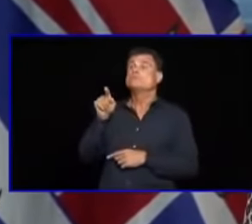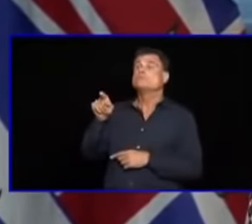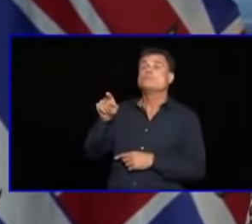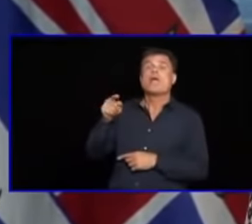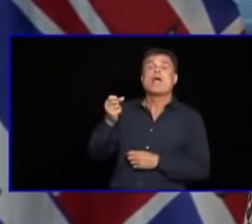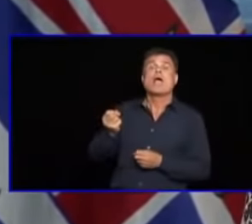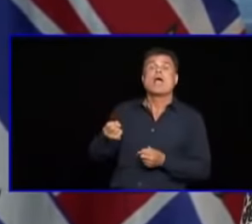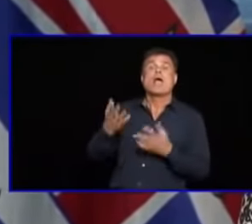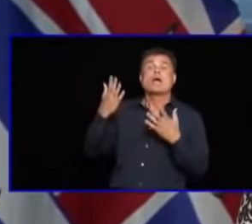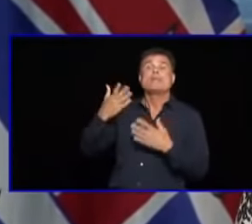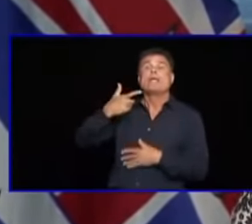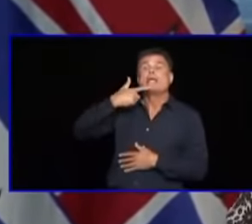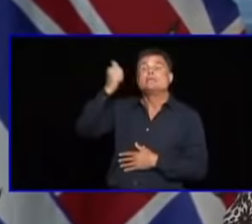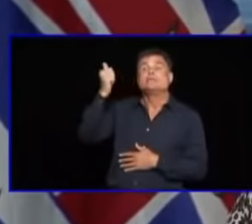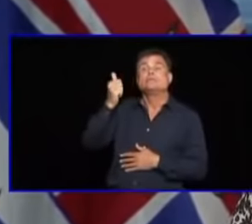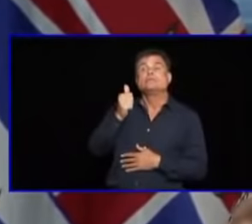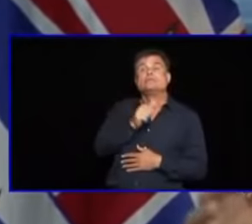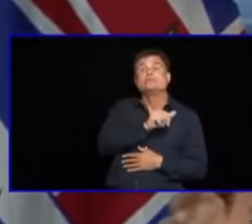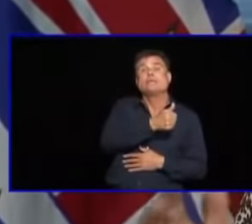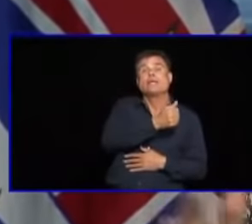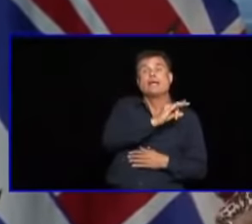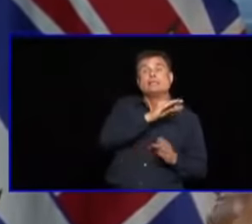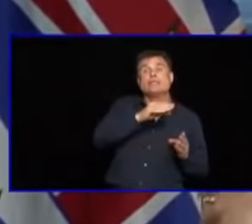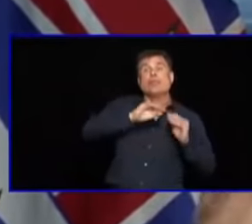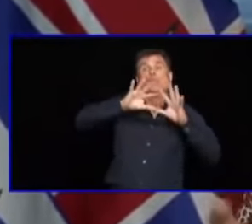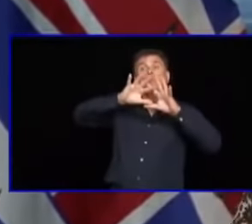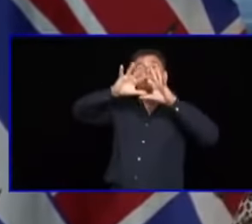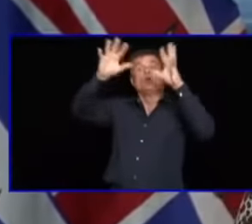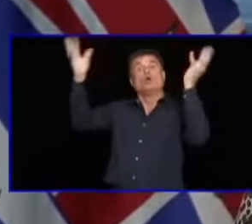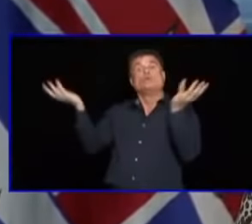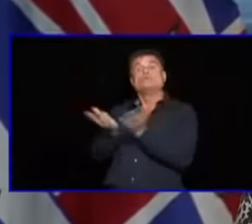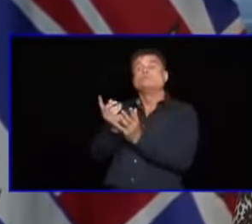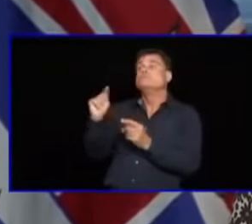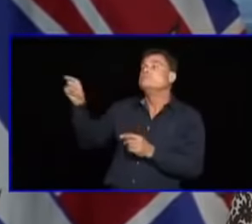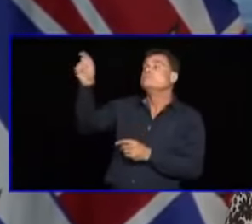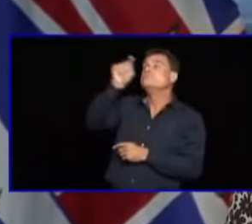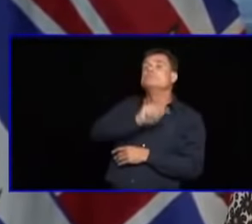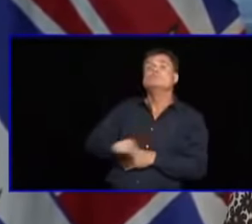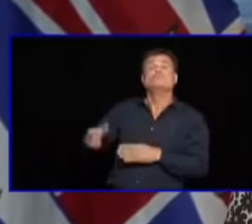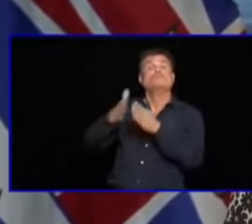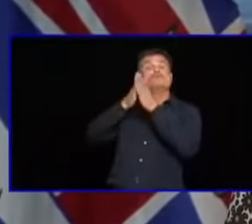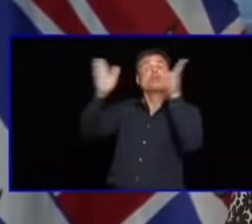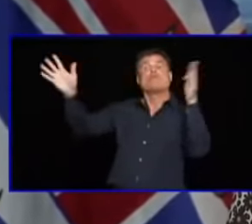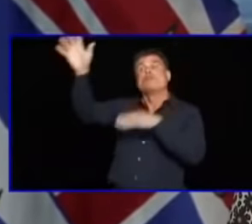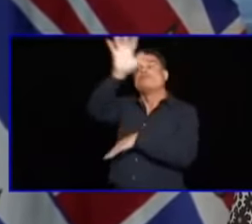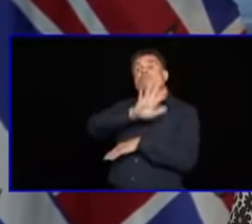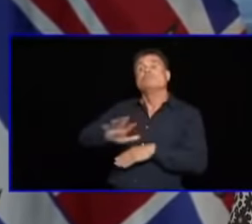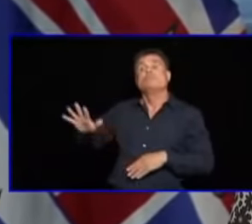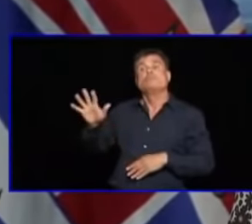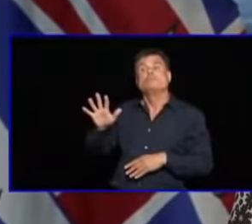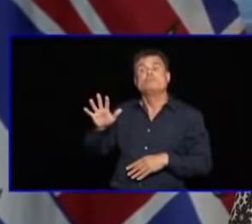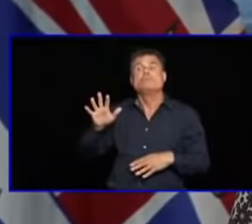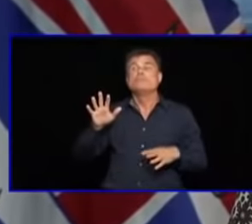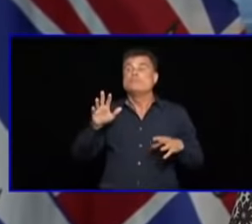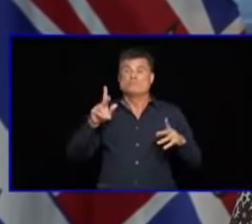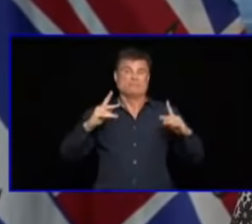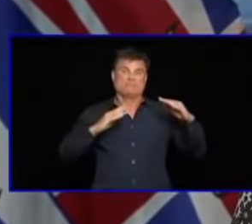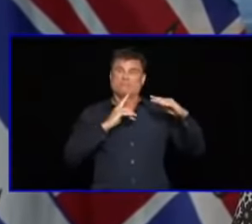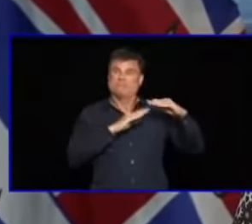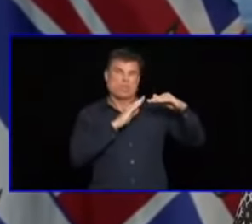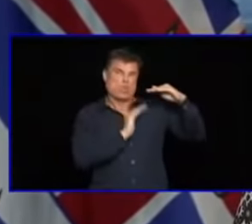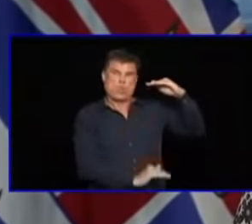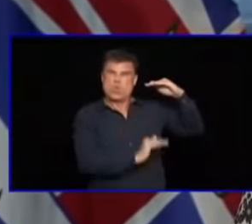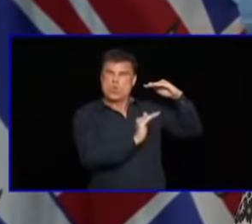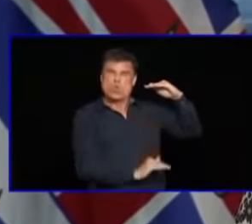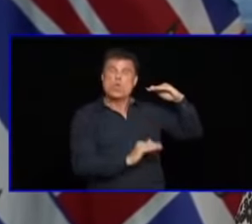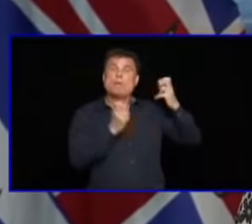people underrepresented in the cases that we're seeing, and we want to keep it that way. The next question comes from Andrea